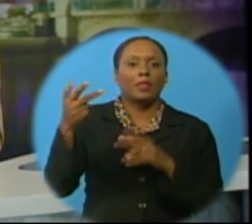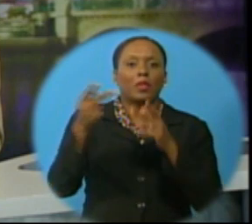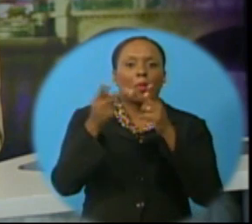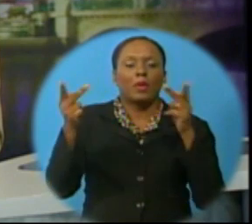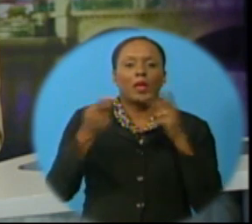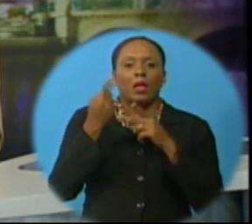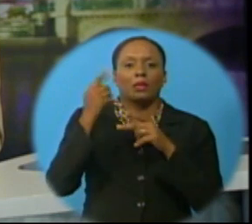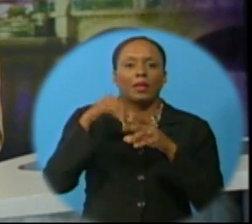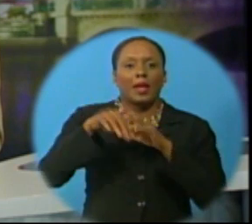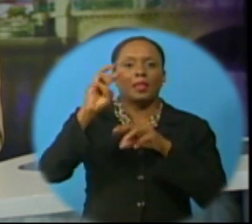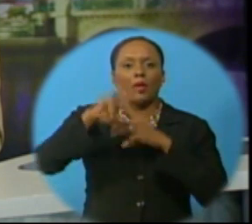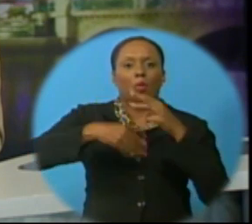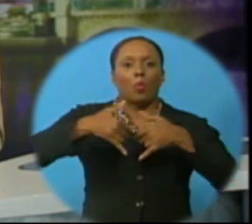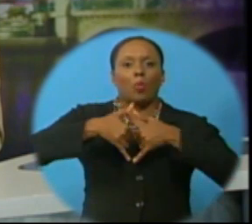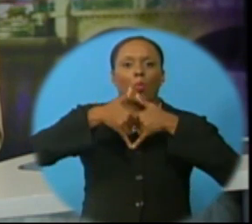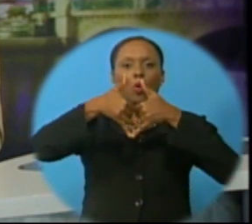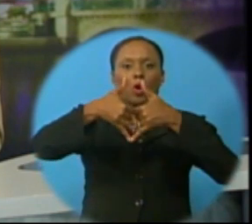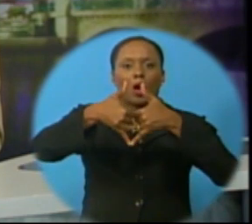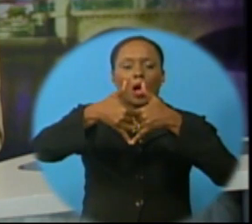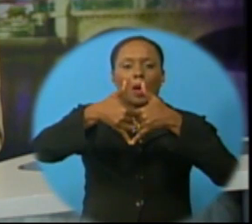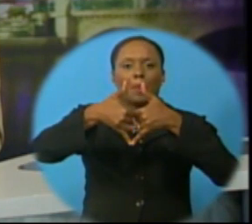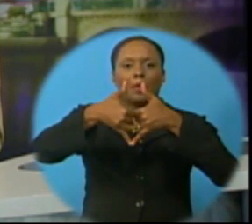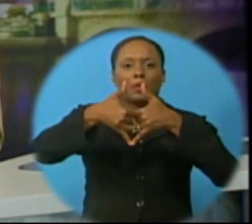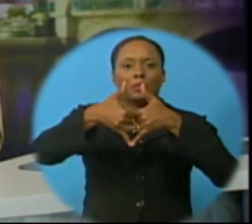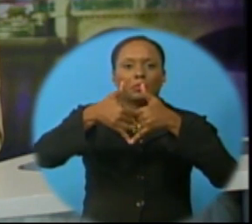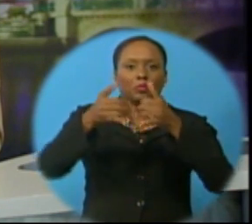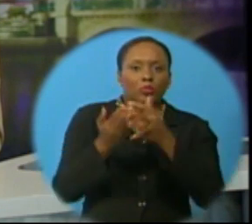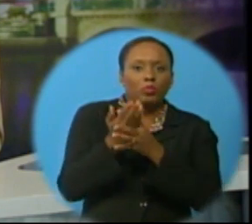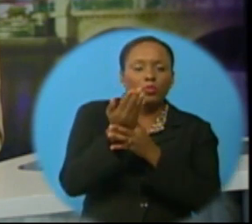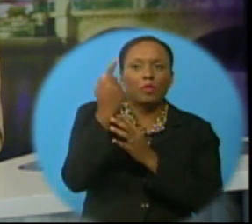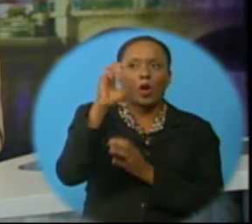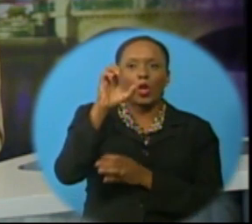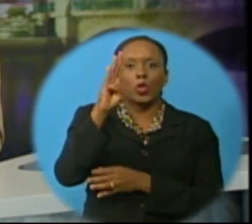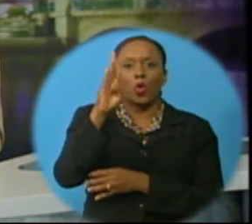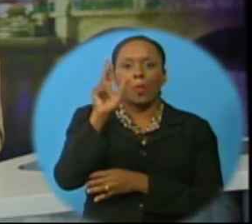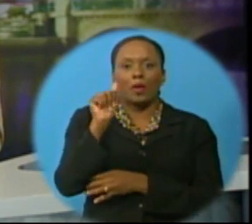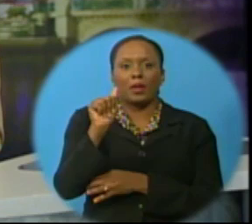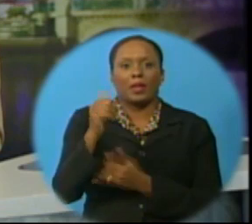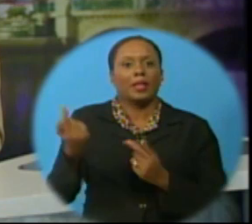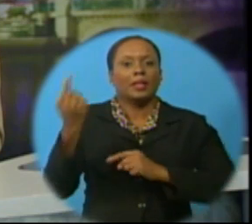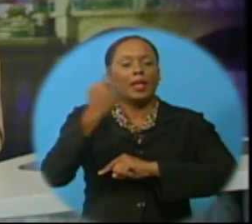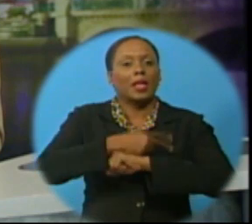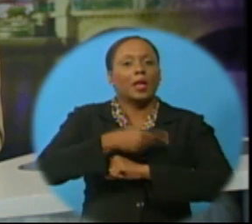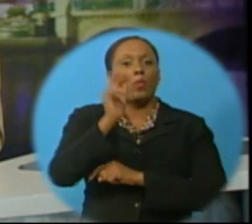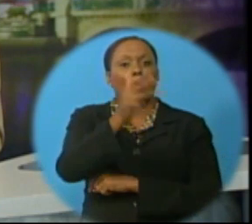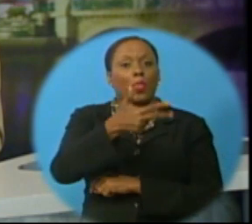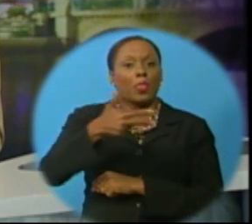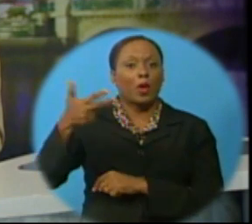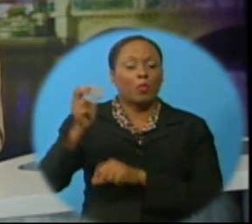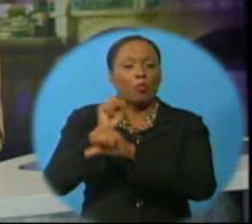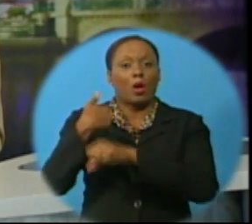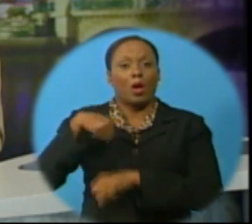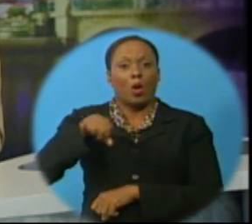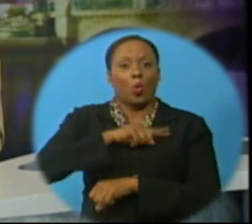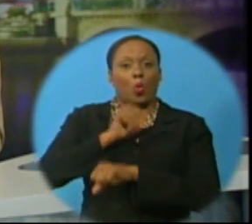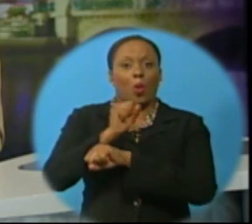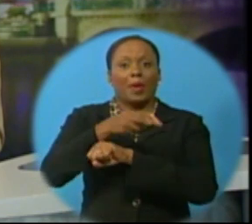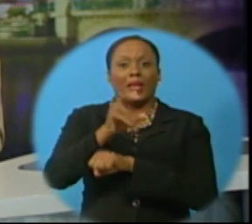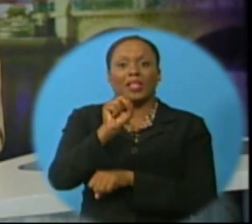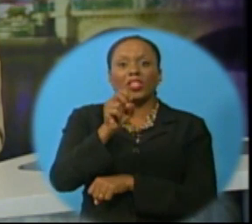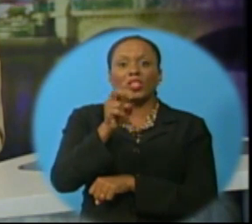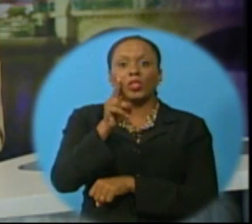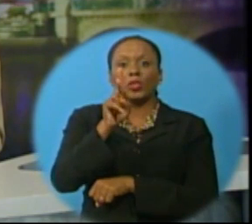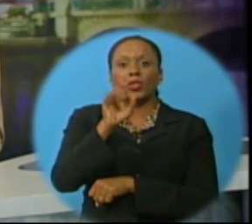Cup qualifiers in Cuba. This evening, Barbados finished third in the group stage action after beating Suriname